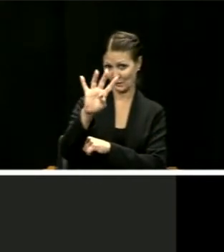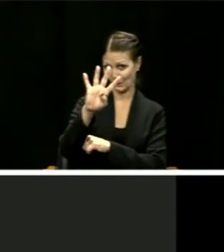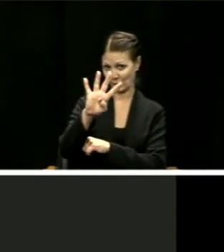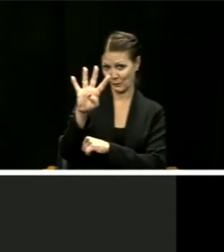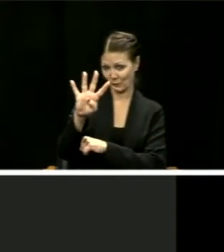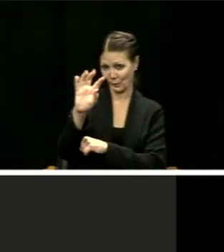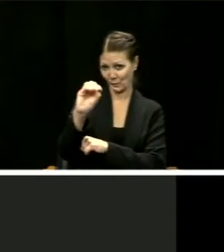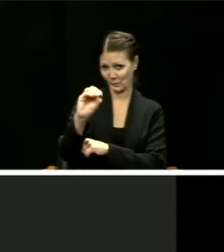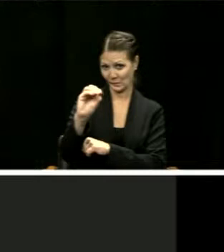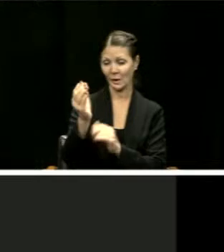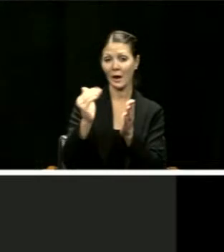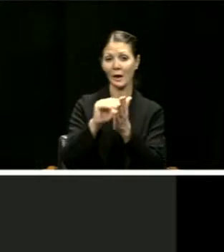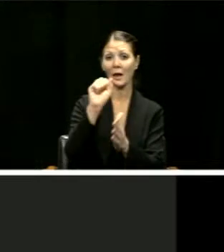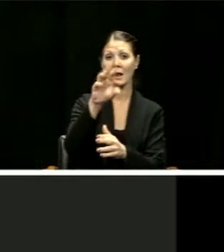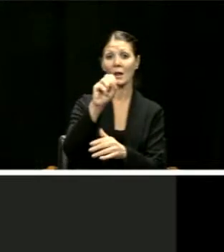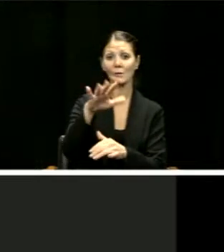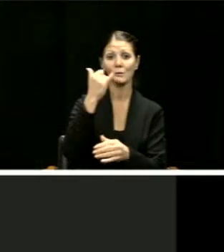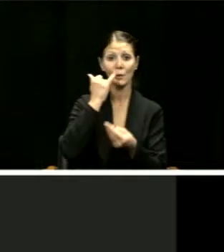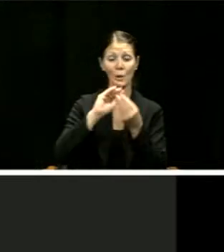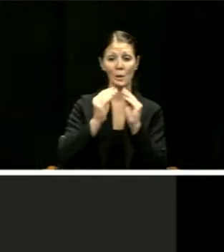860-561-7440. Again, the phone number is